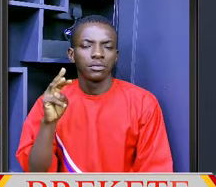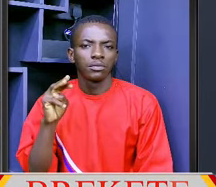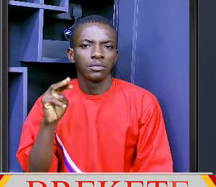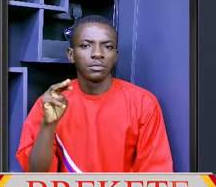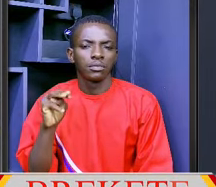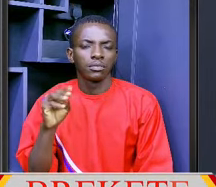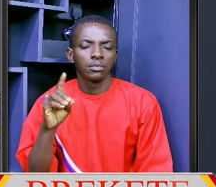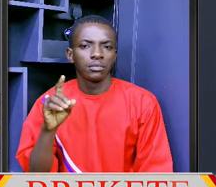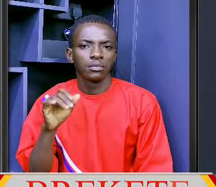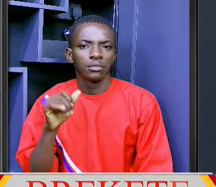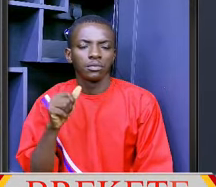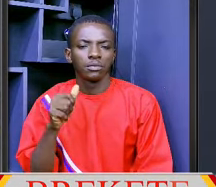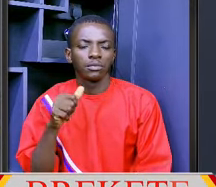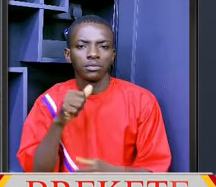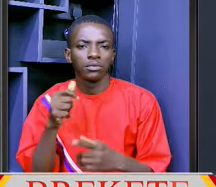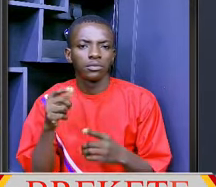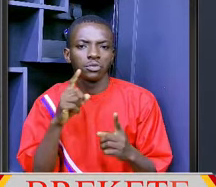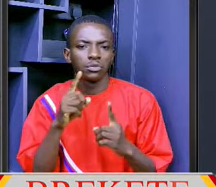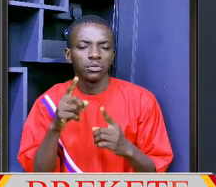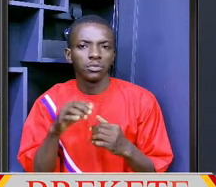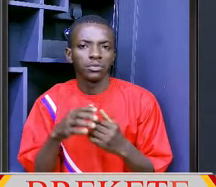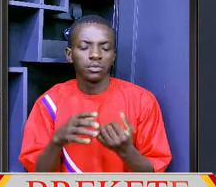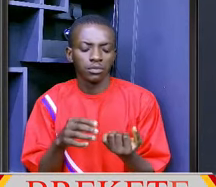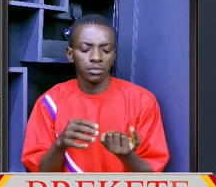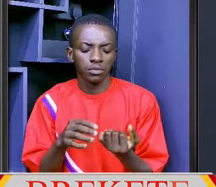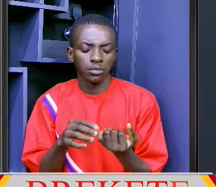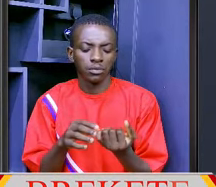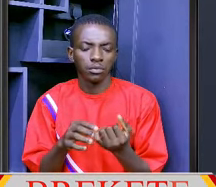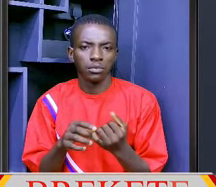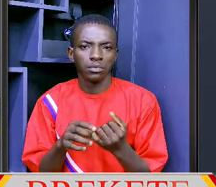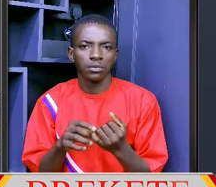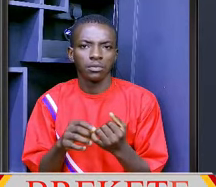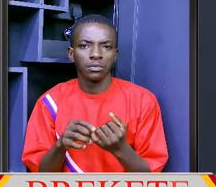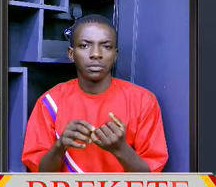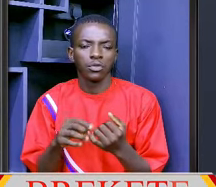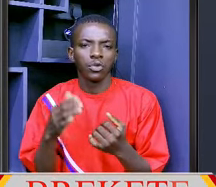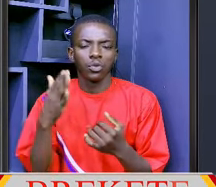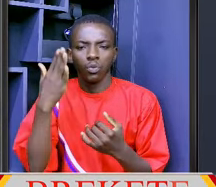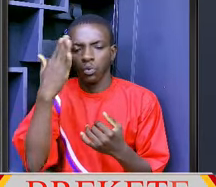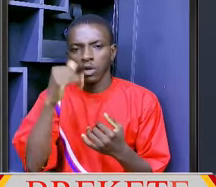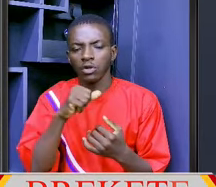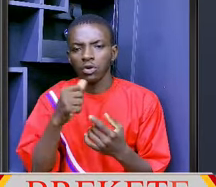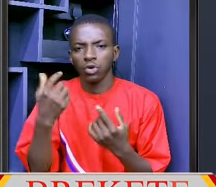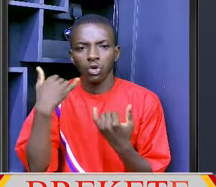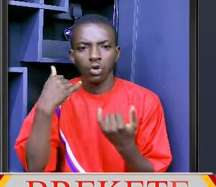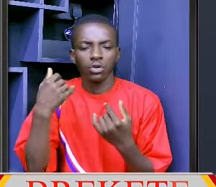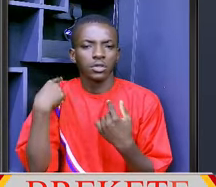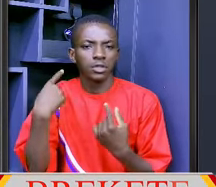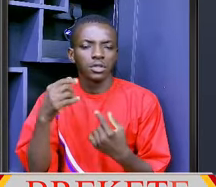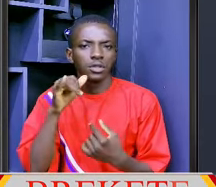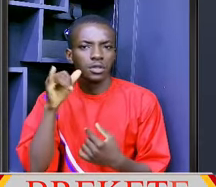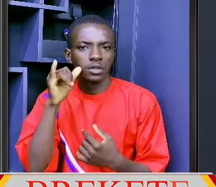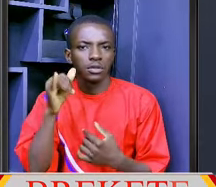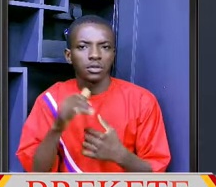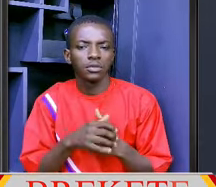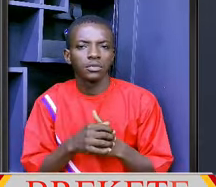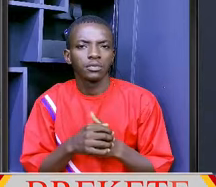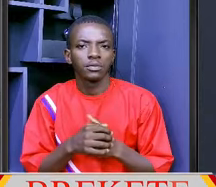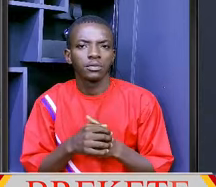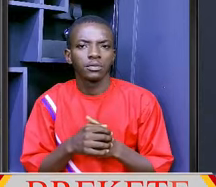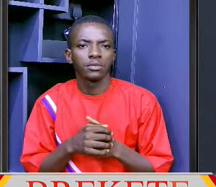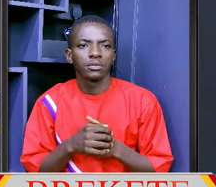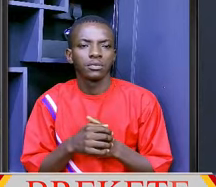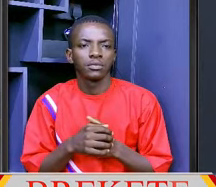your MD? The rep will call you. We call for that. Why hasn't he called since yesterday? As for that, I called